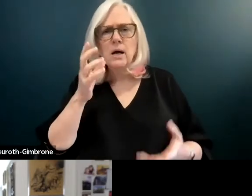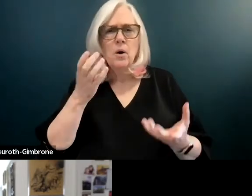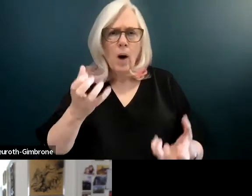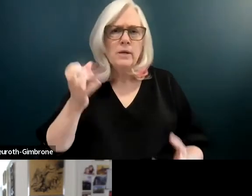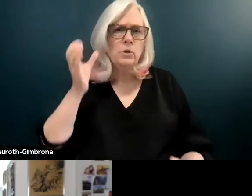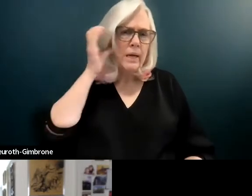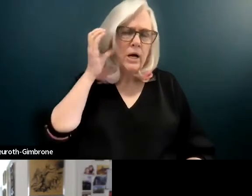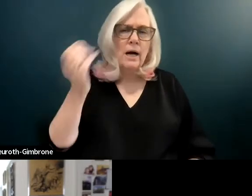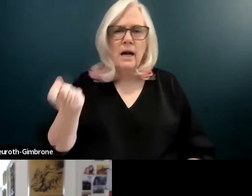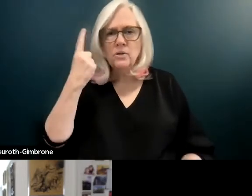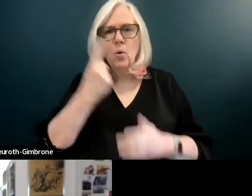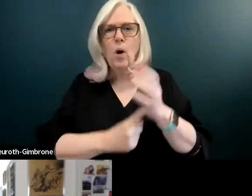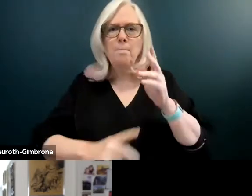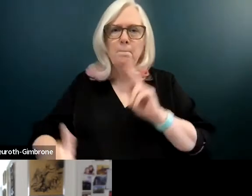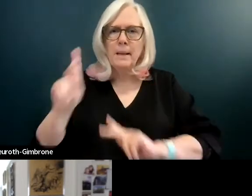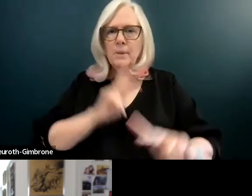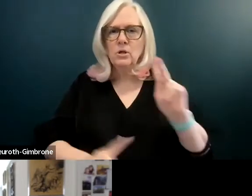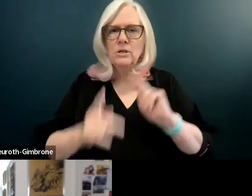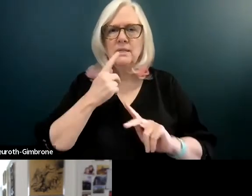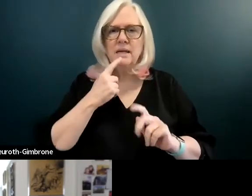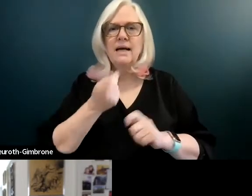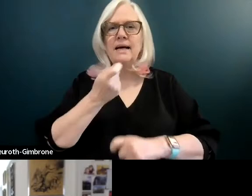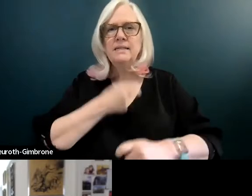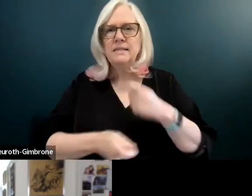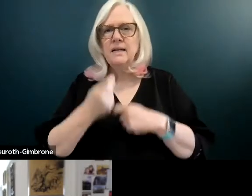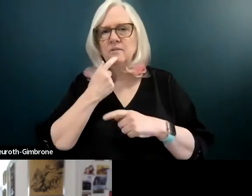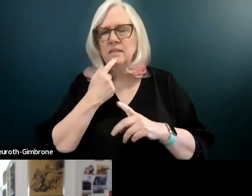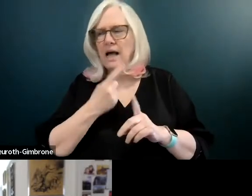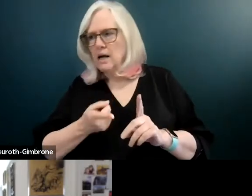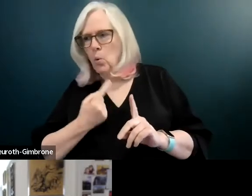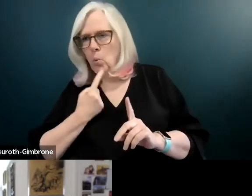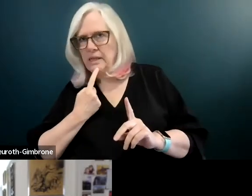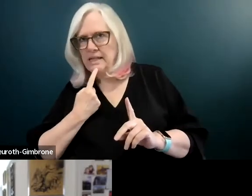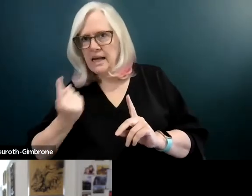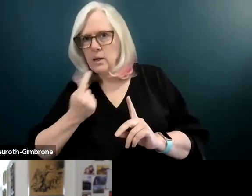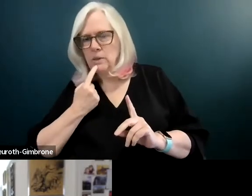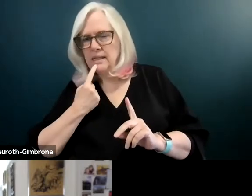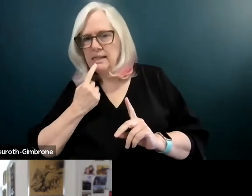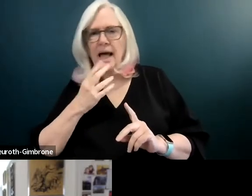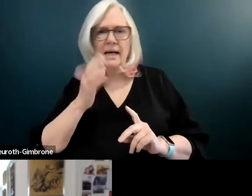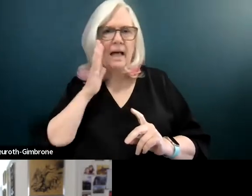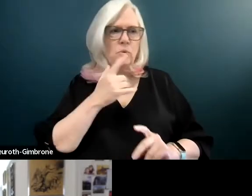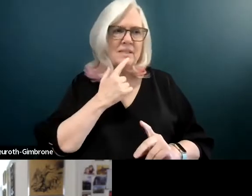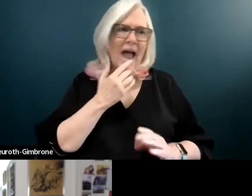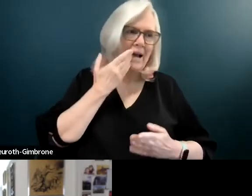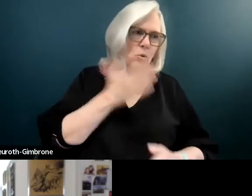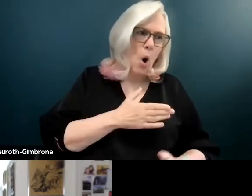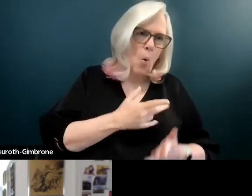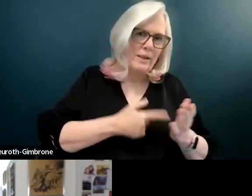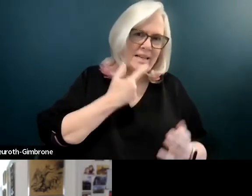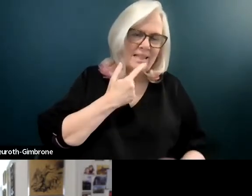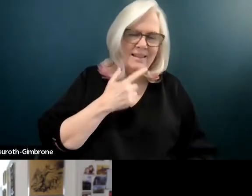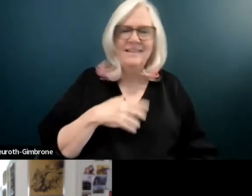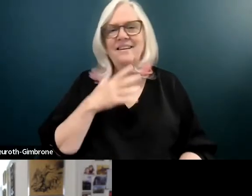saying instead of having to continually lean over to somebody and say, what did they say? And they'll say, I don't know.